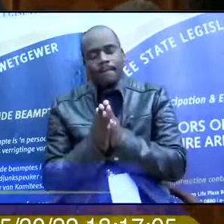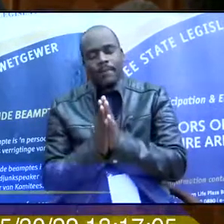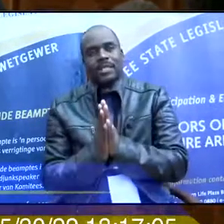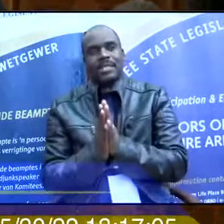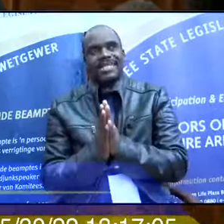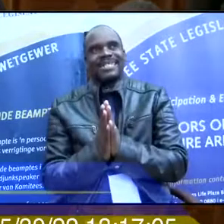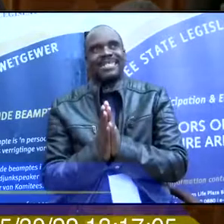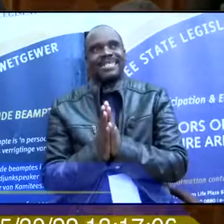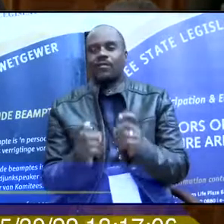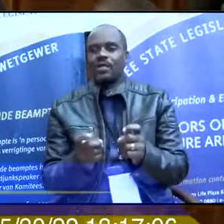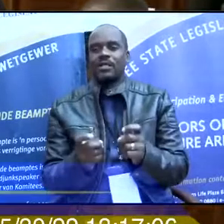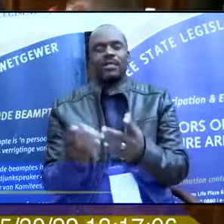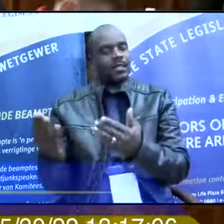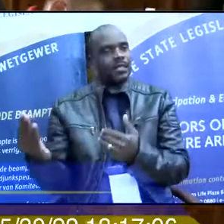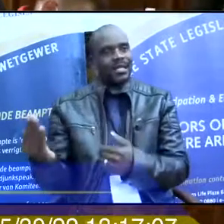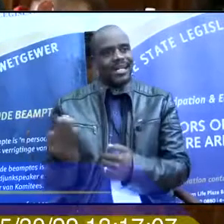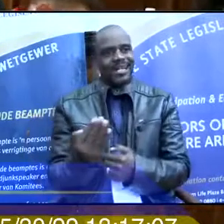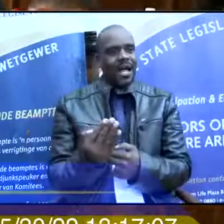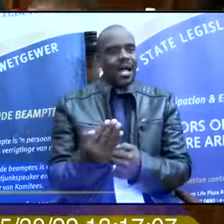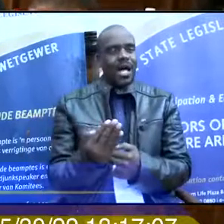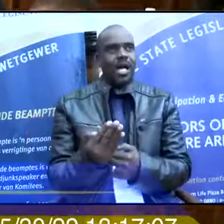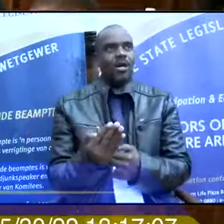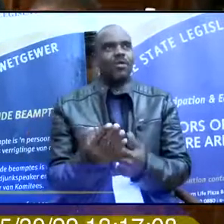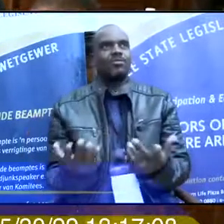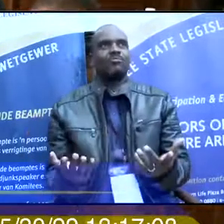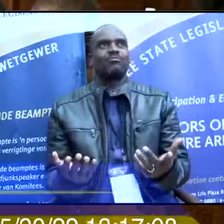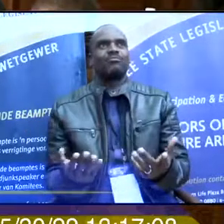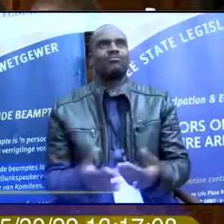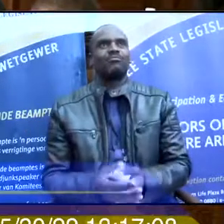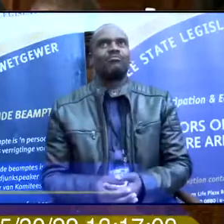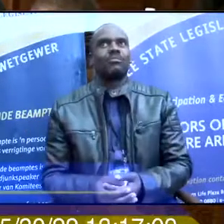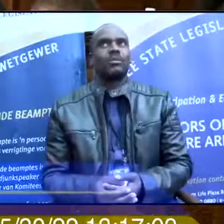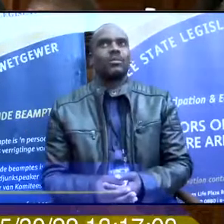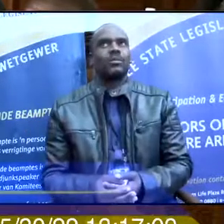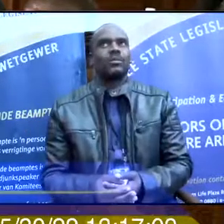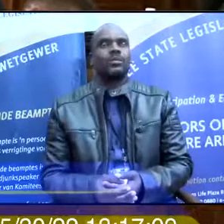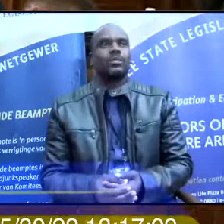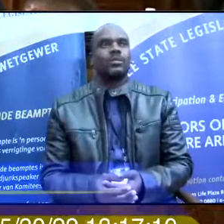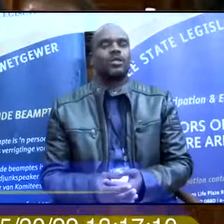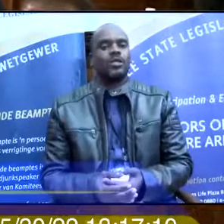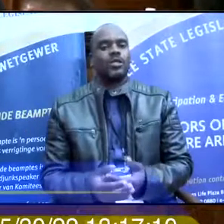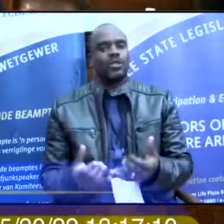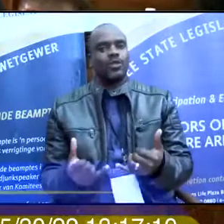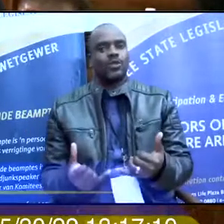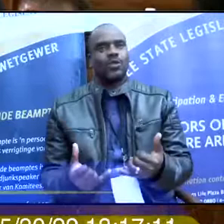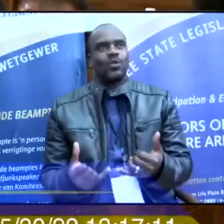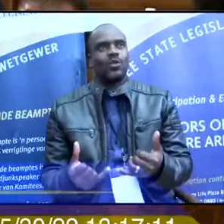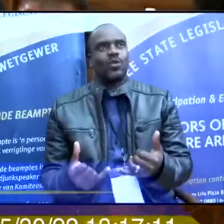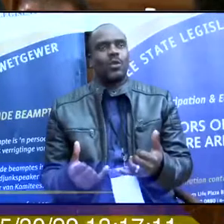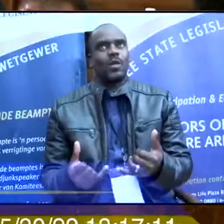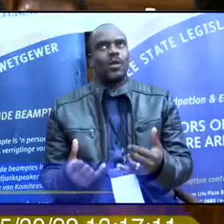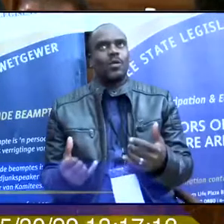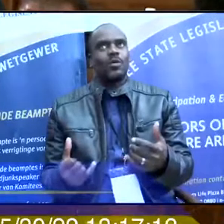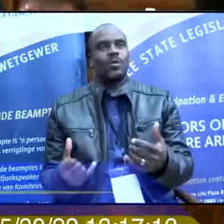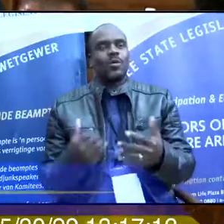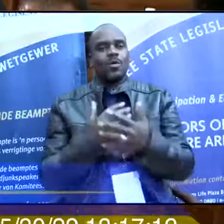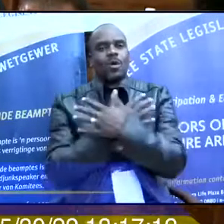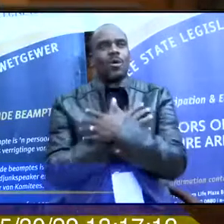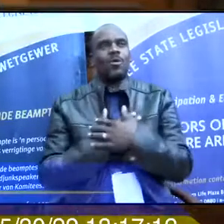come 21 october 2023 we will be waiting for the uniformed nurses